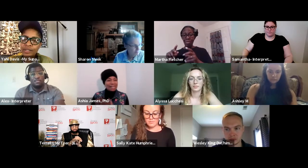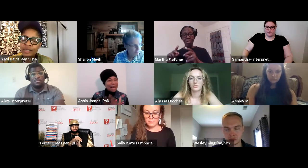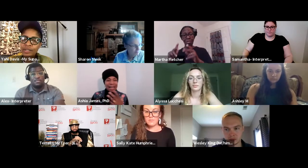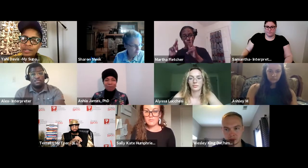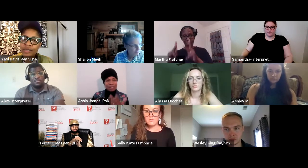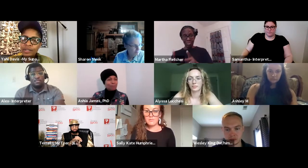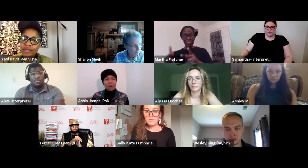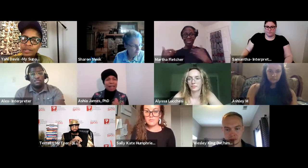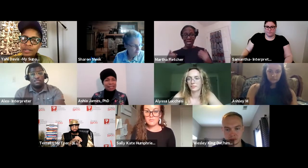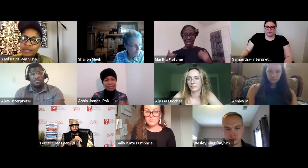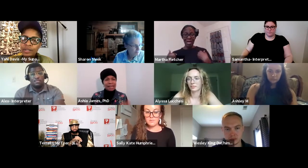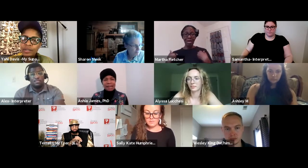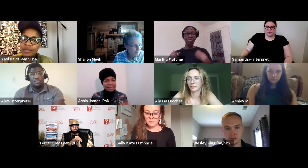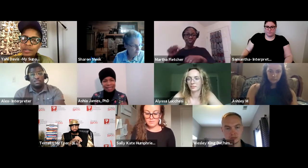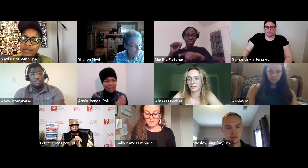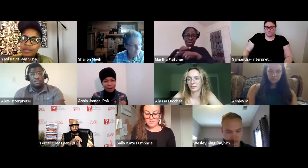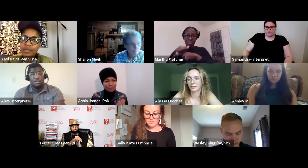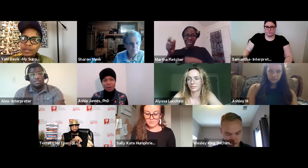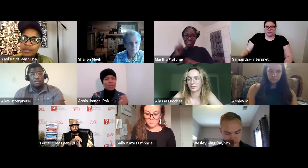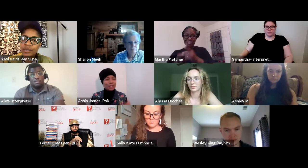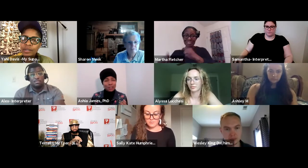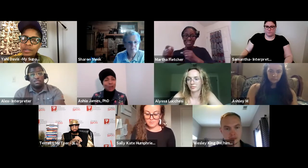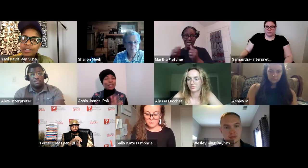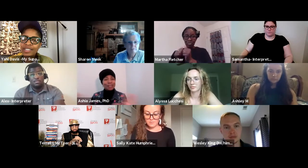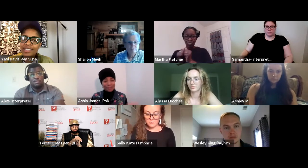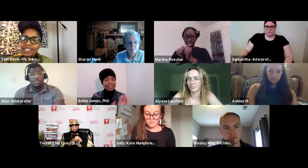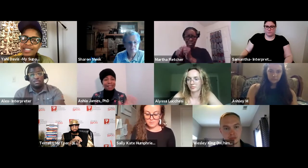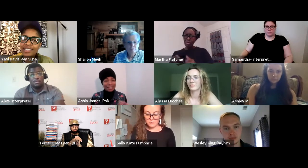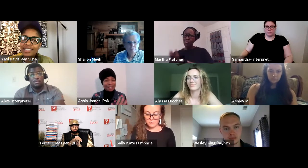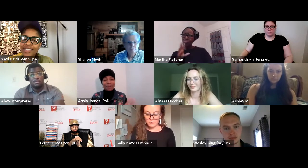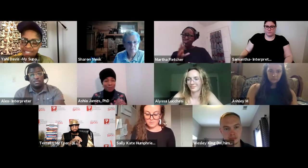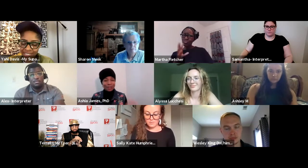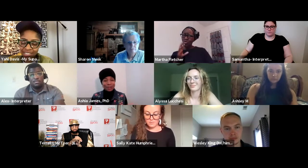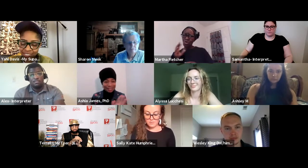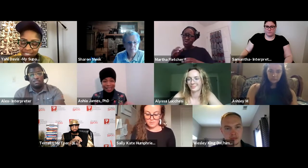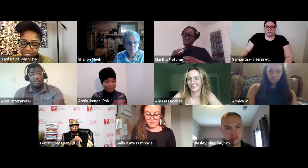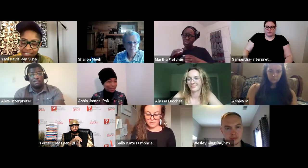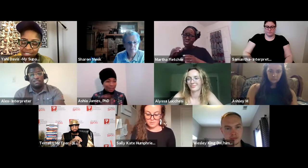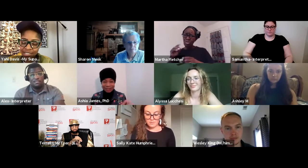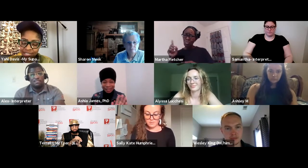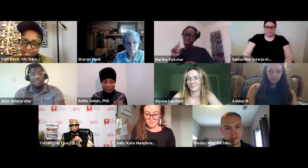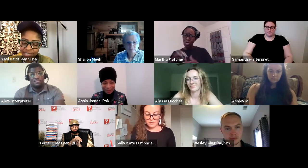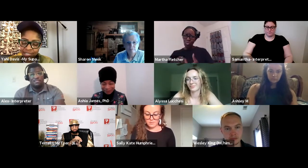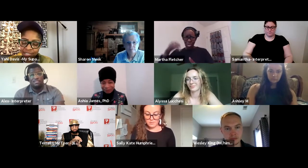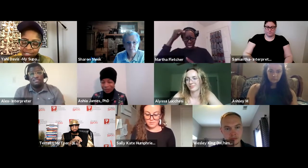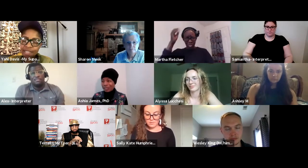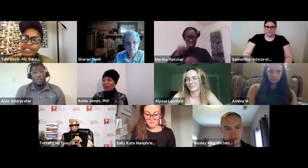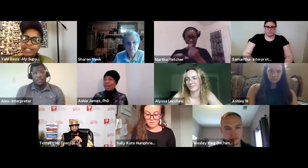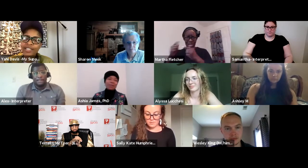she and I would practice signing together, but we couldn't talk in the facility where we were learning sign. We couldn't talk at all.